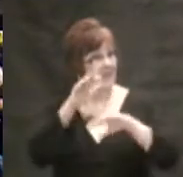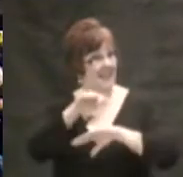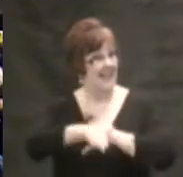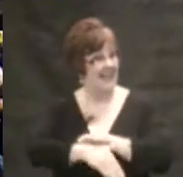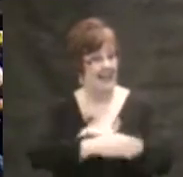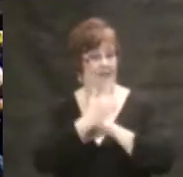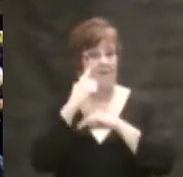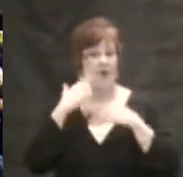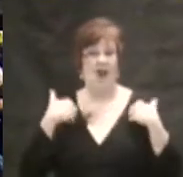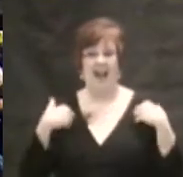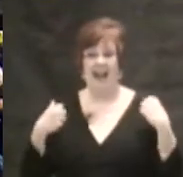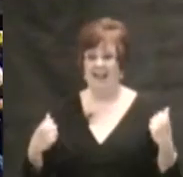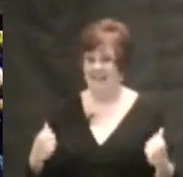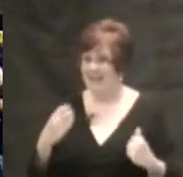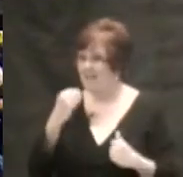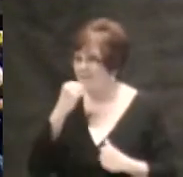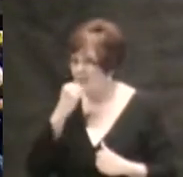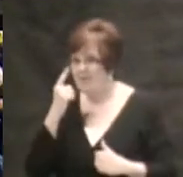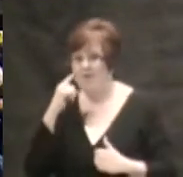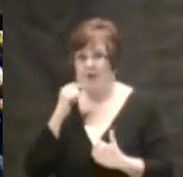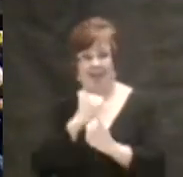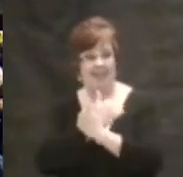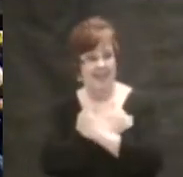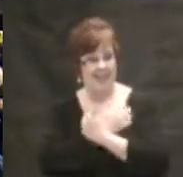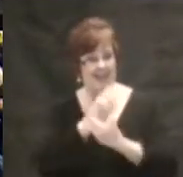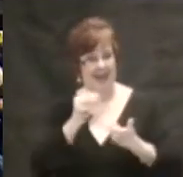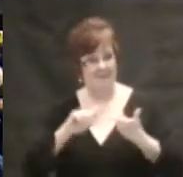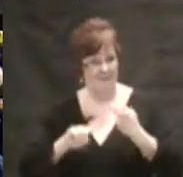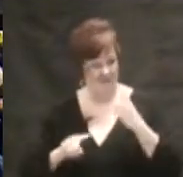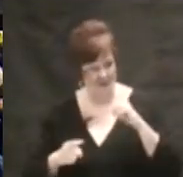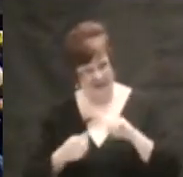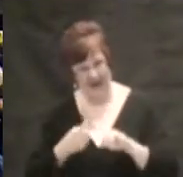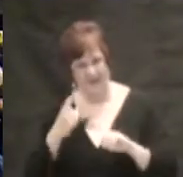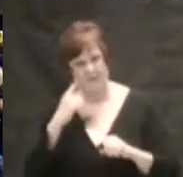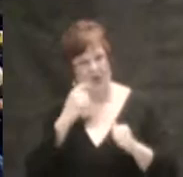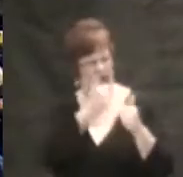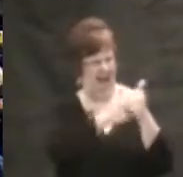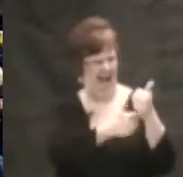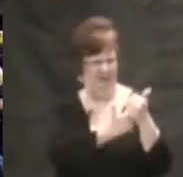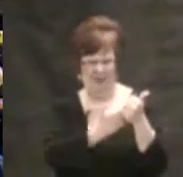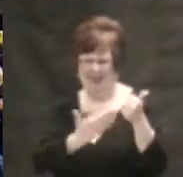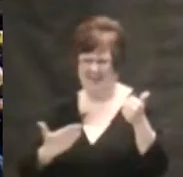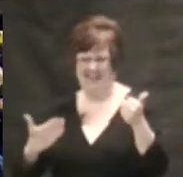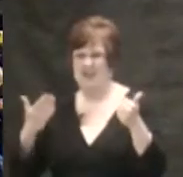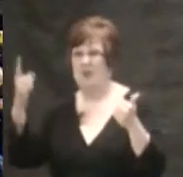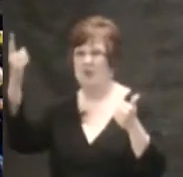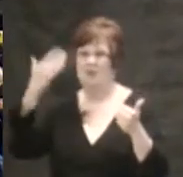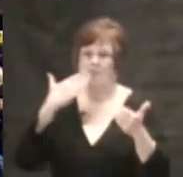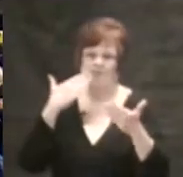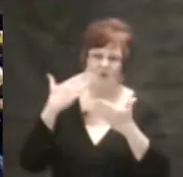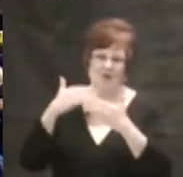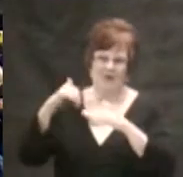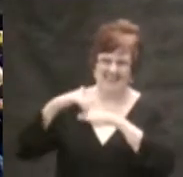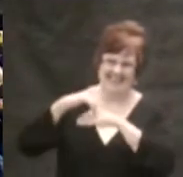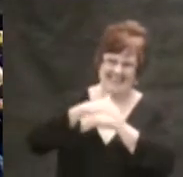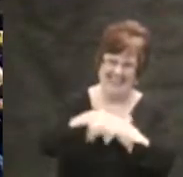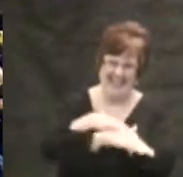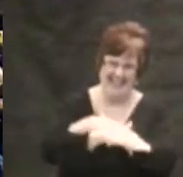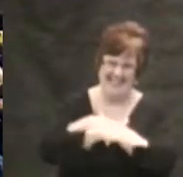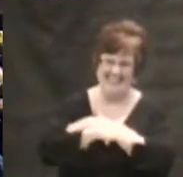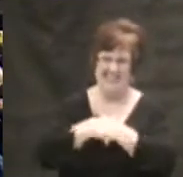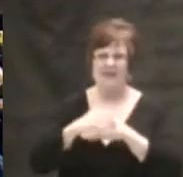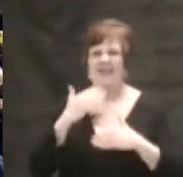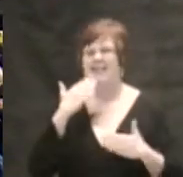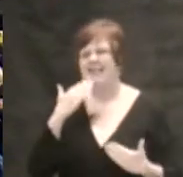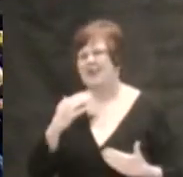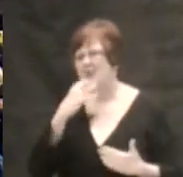for health and food, for love and friends, for everything your goodness sends, we thank you,